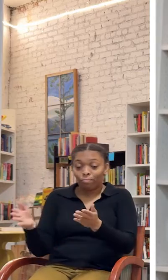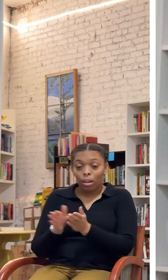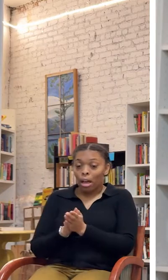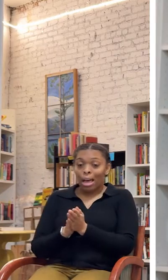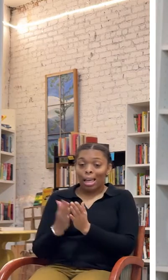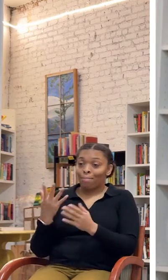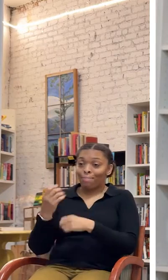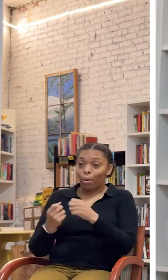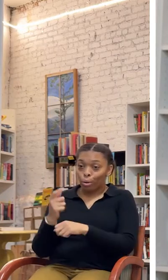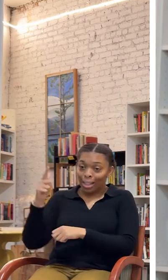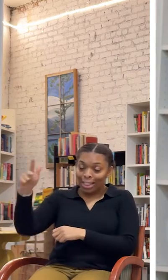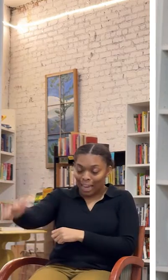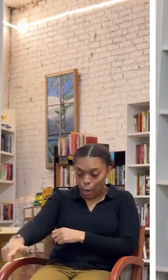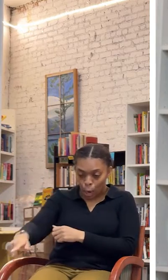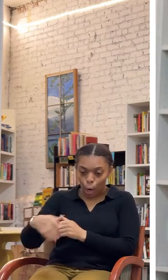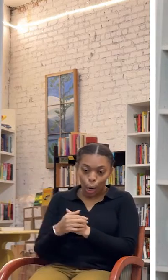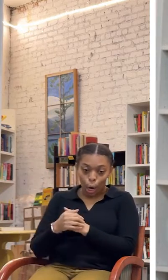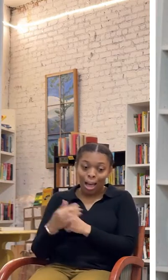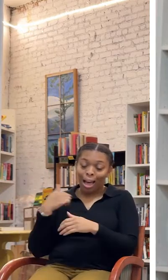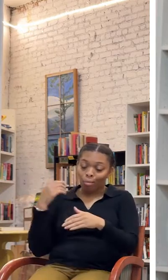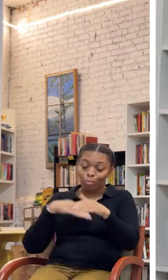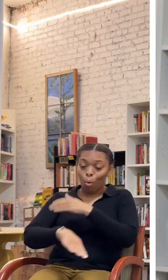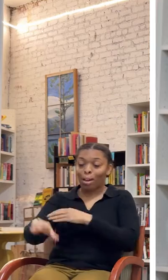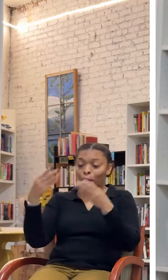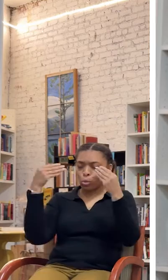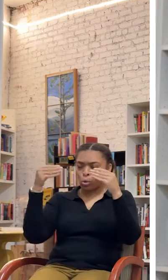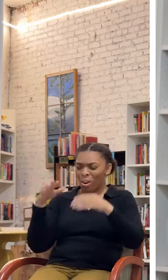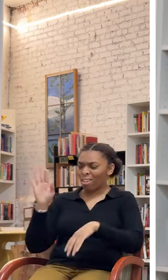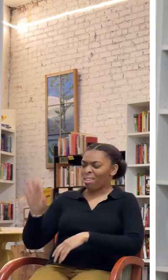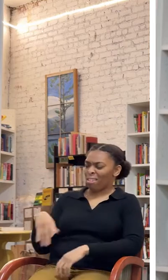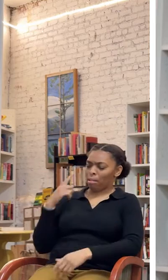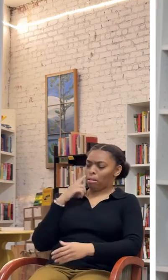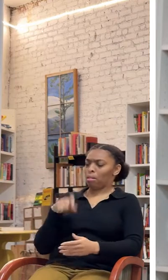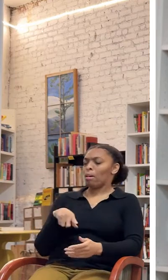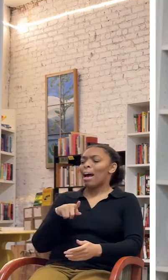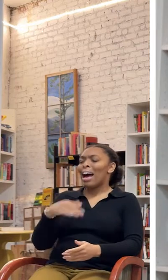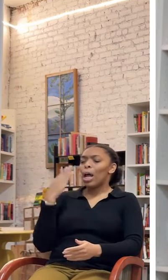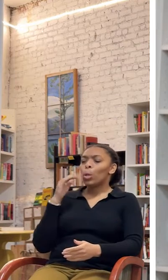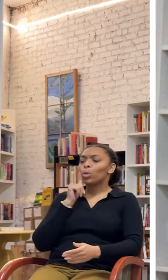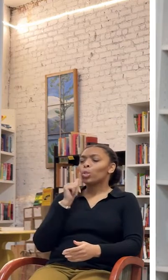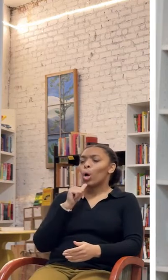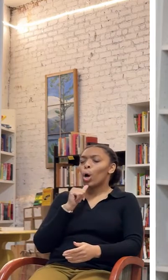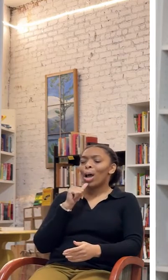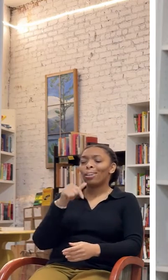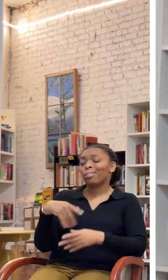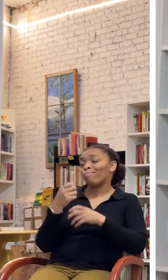5 years later. I walk in the store and I'm like, I know this girl. she is popping off on everybody in the